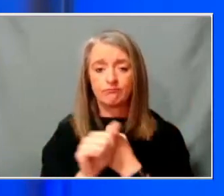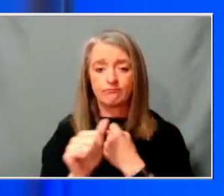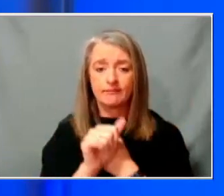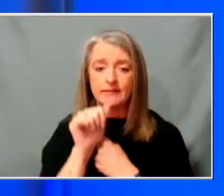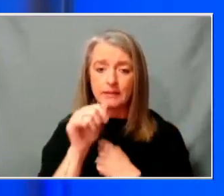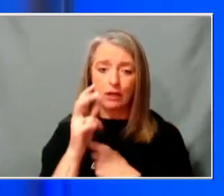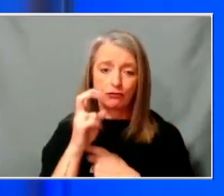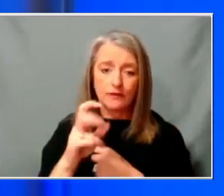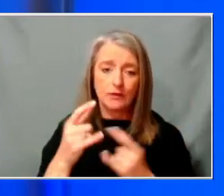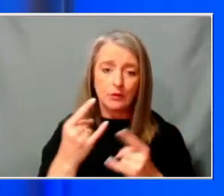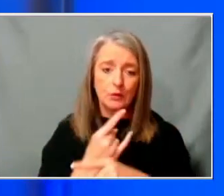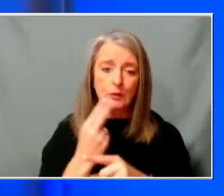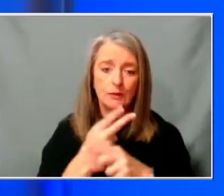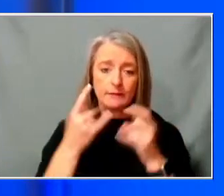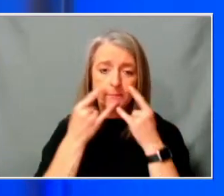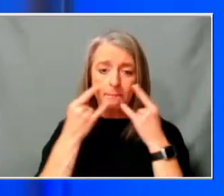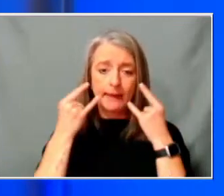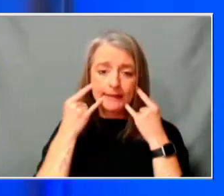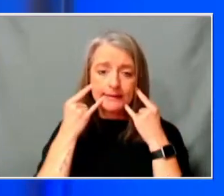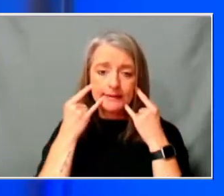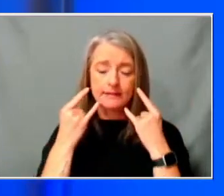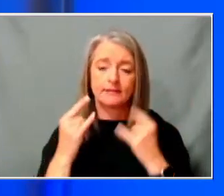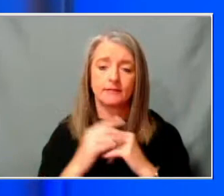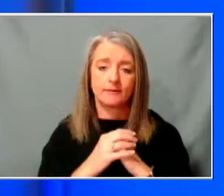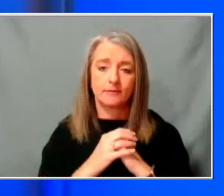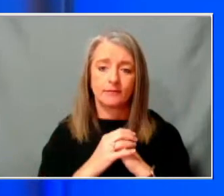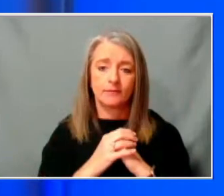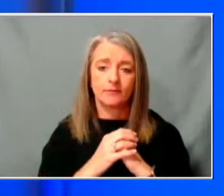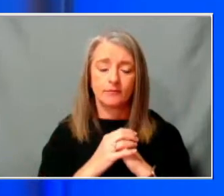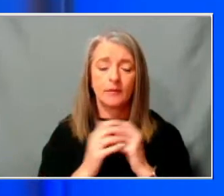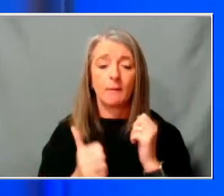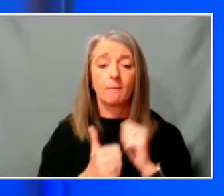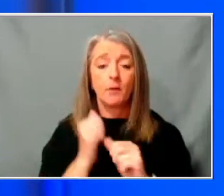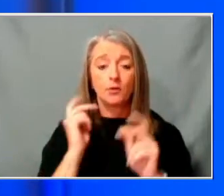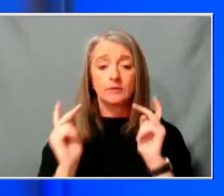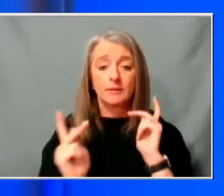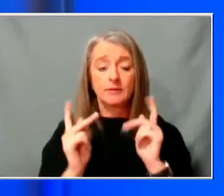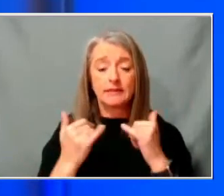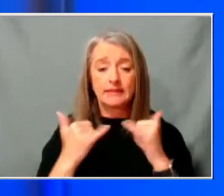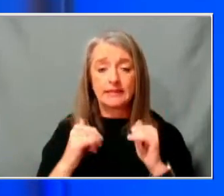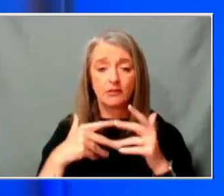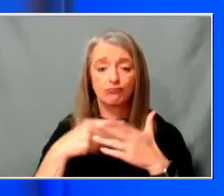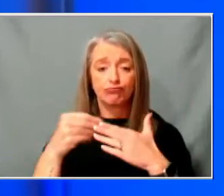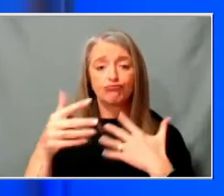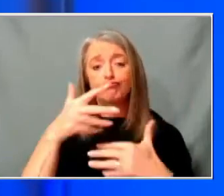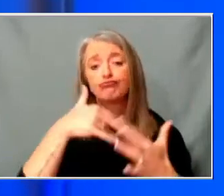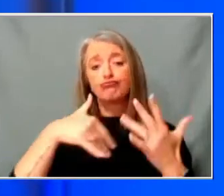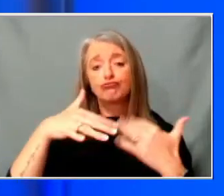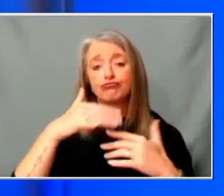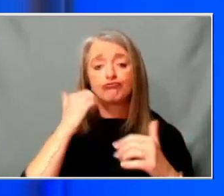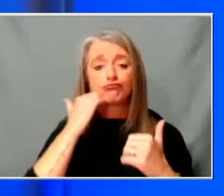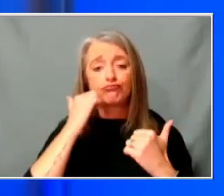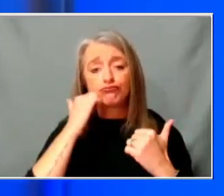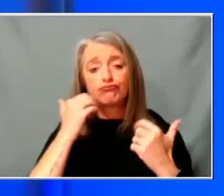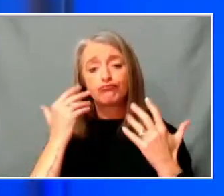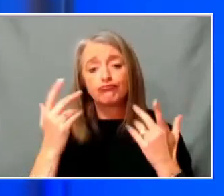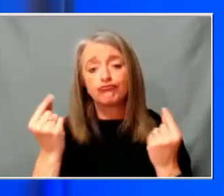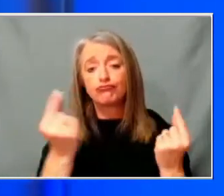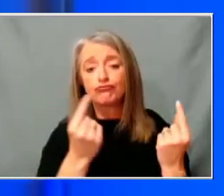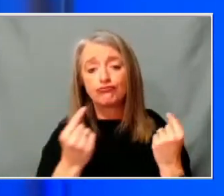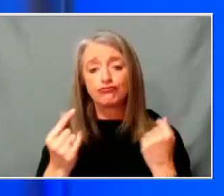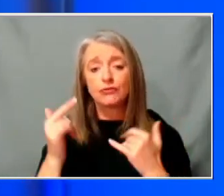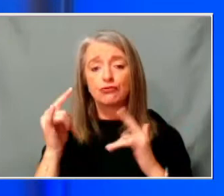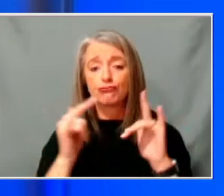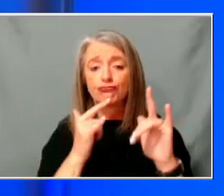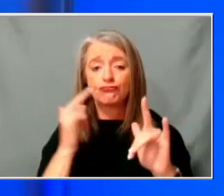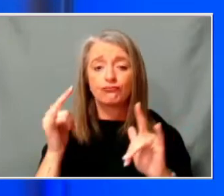as wearing masks, but there is a vast majority of people who were still going about their daily lives and traveling where they wanted, when they wanted.